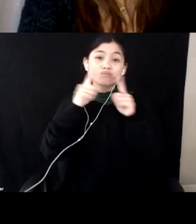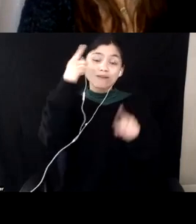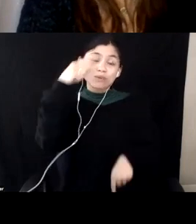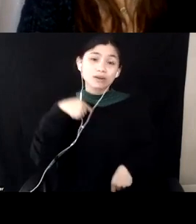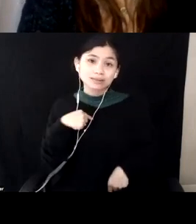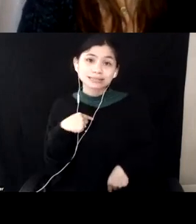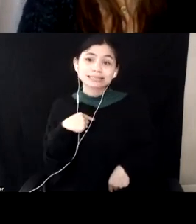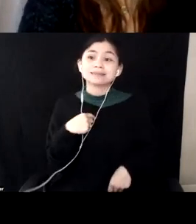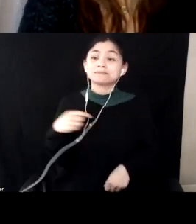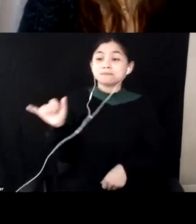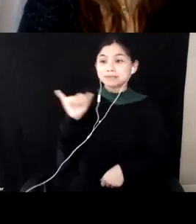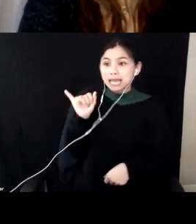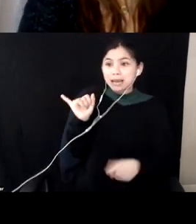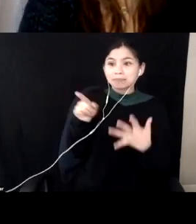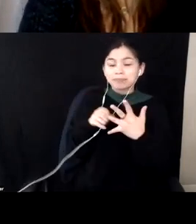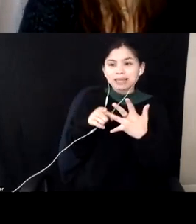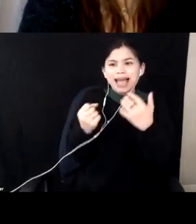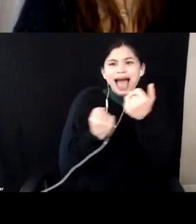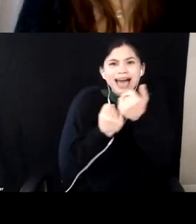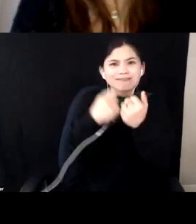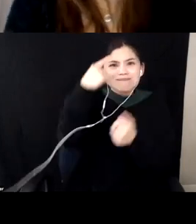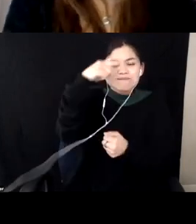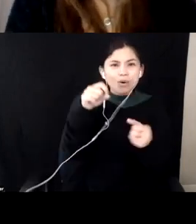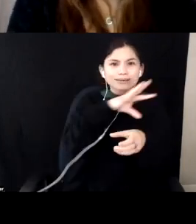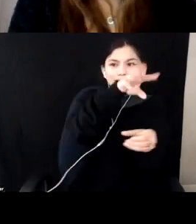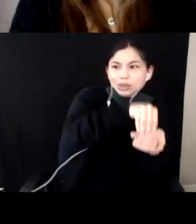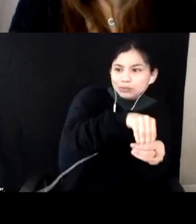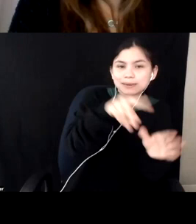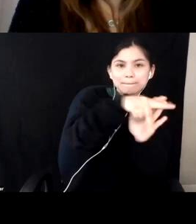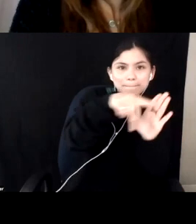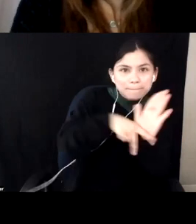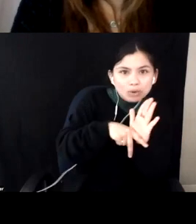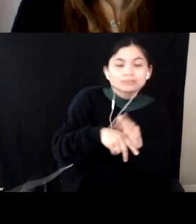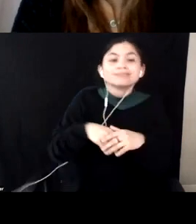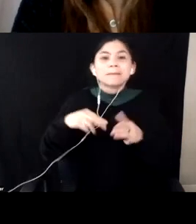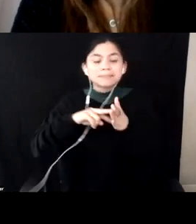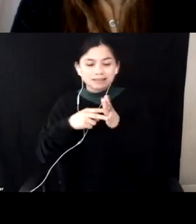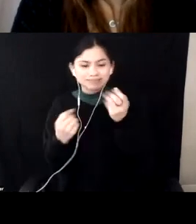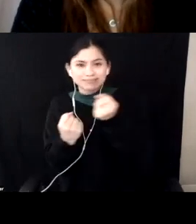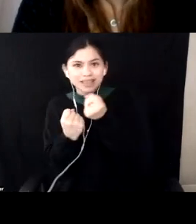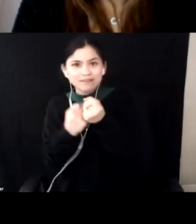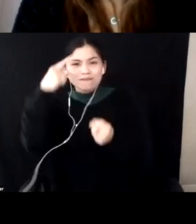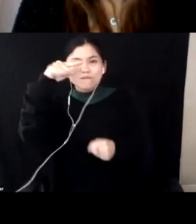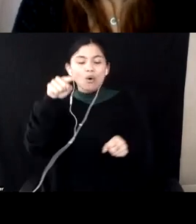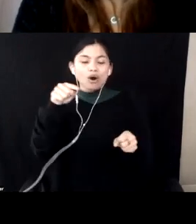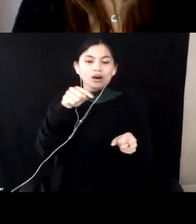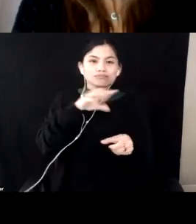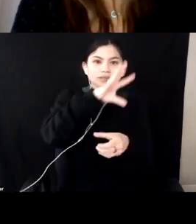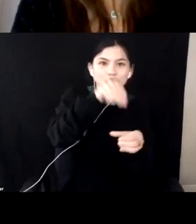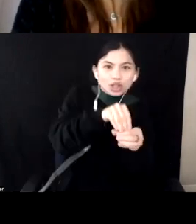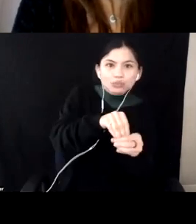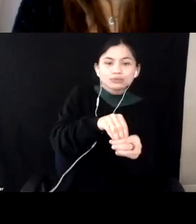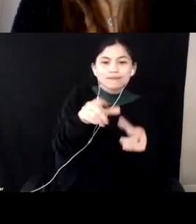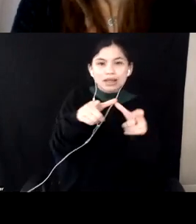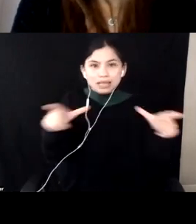Advocate for inclusive policies. So advocate for policies and practices to promote language and cultural